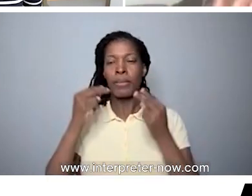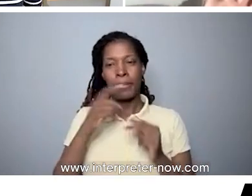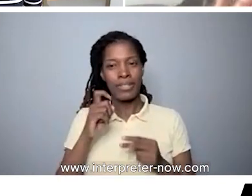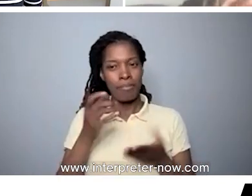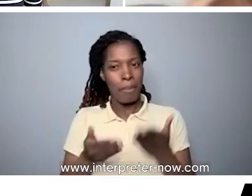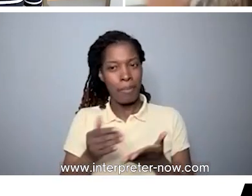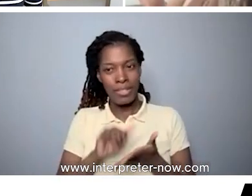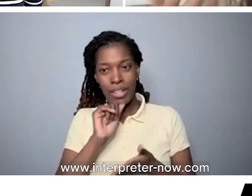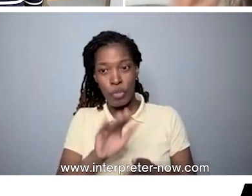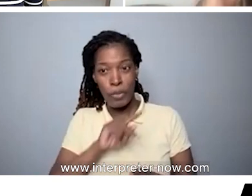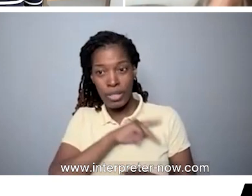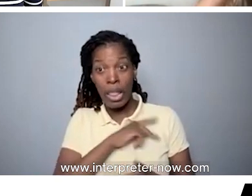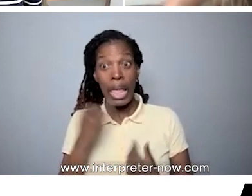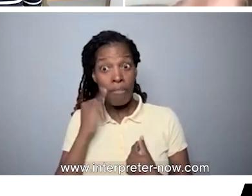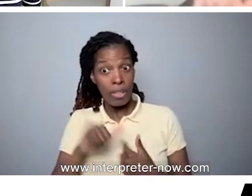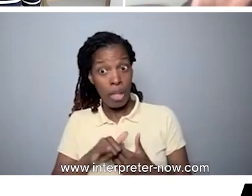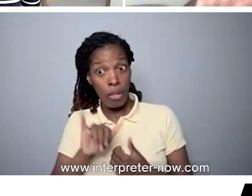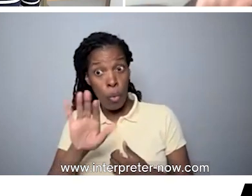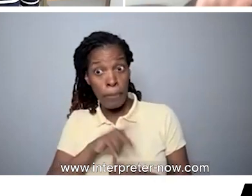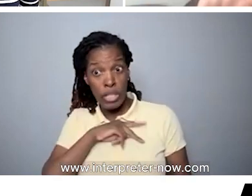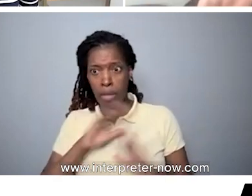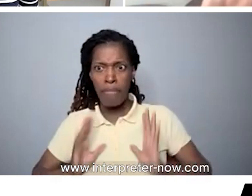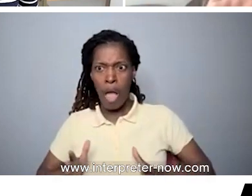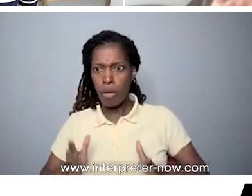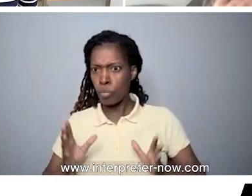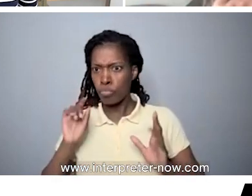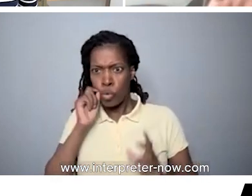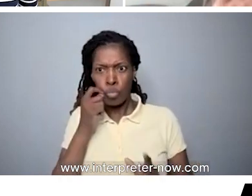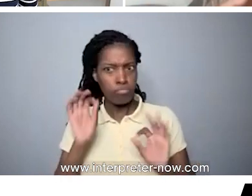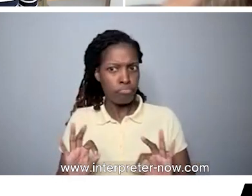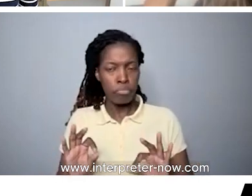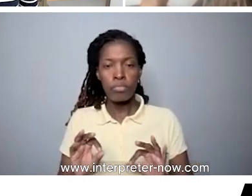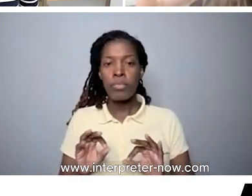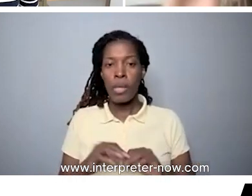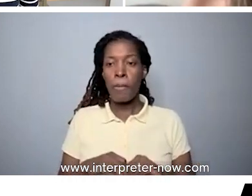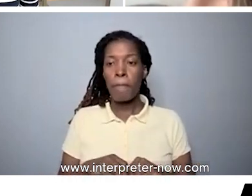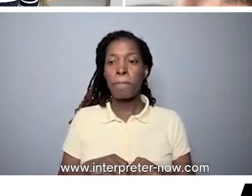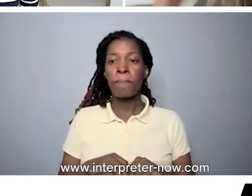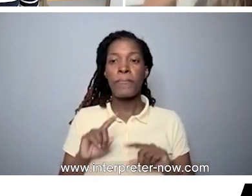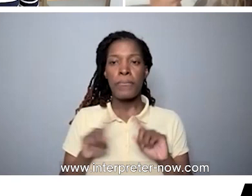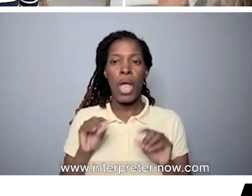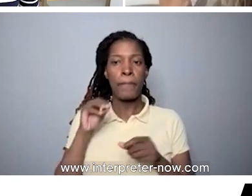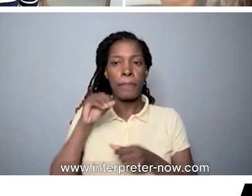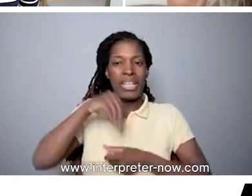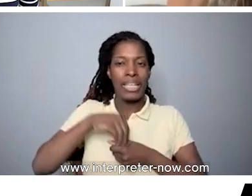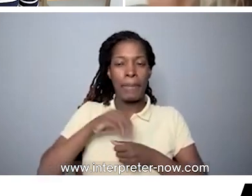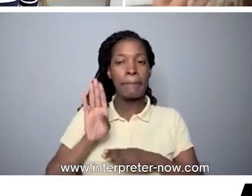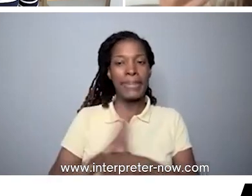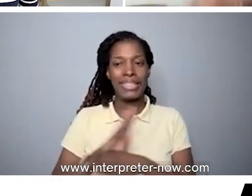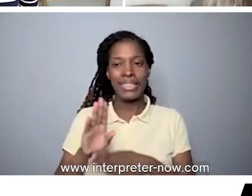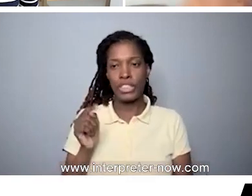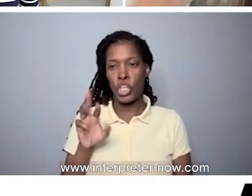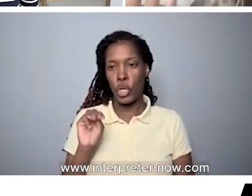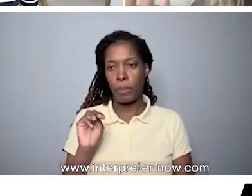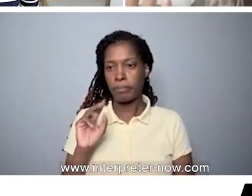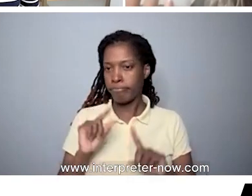and couching it in business terms. And then how do you actually get, like, right, build up that same respect